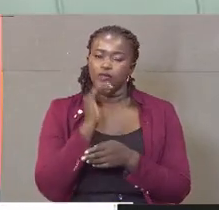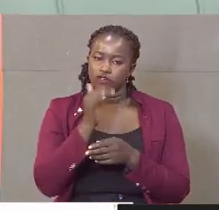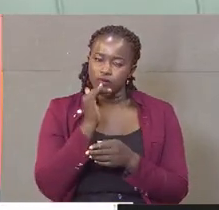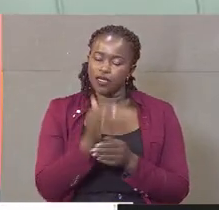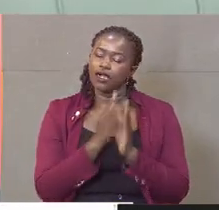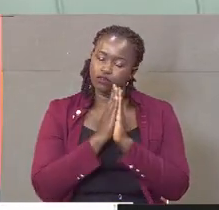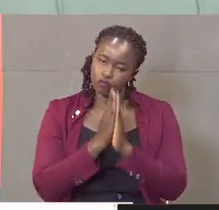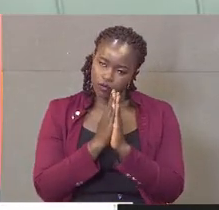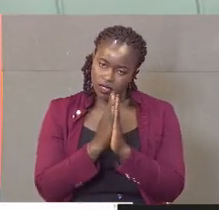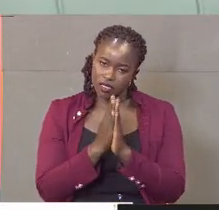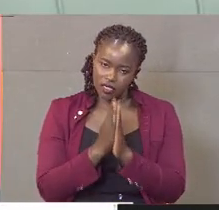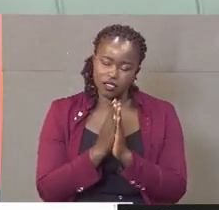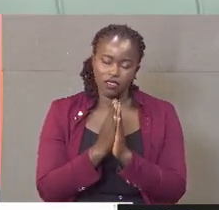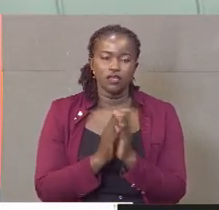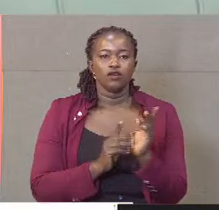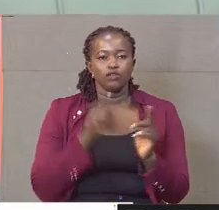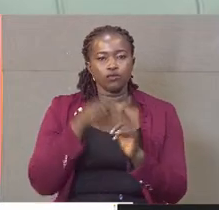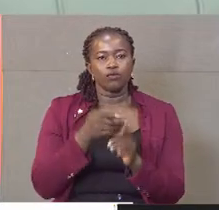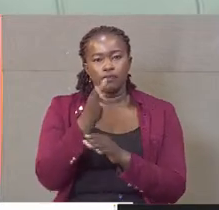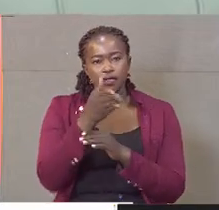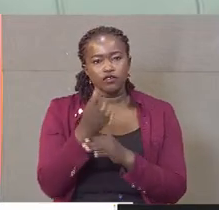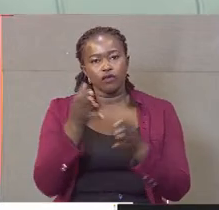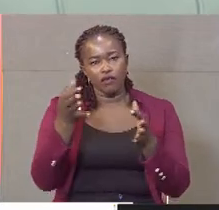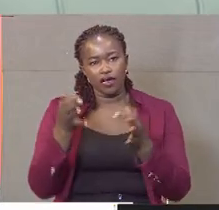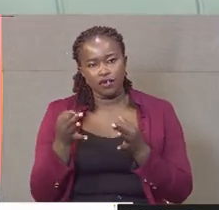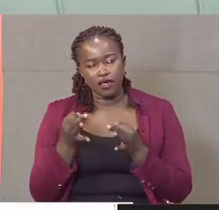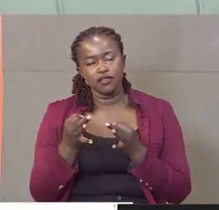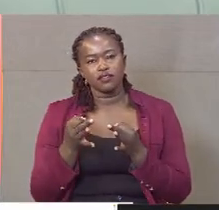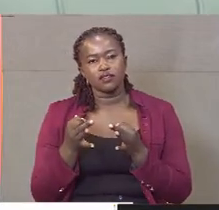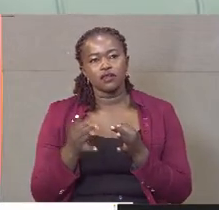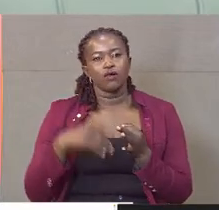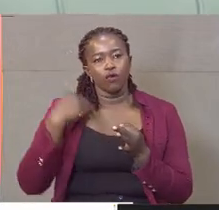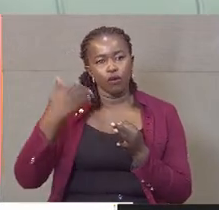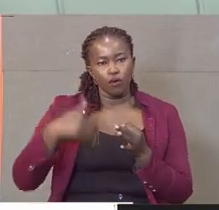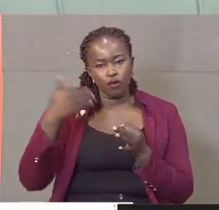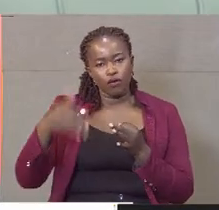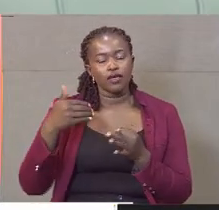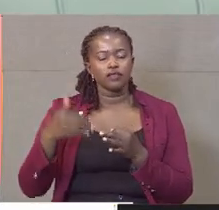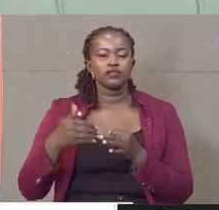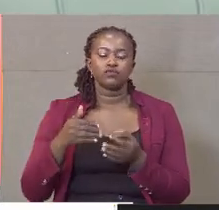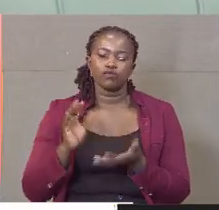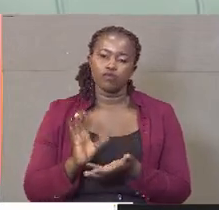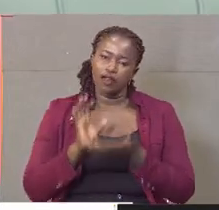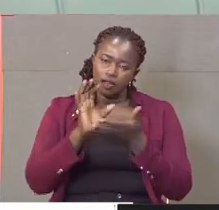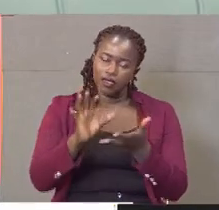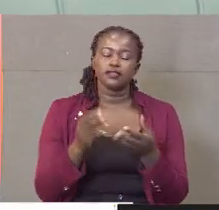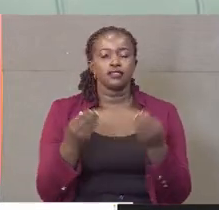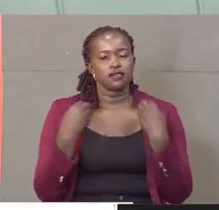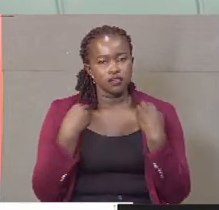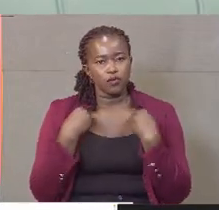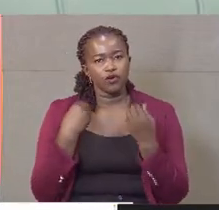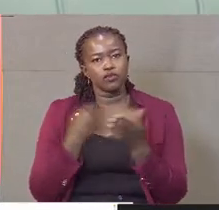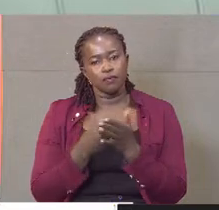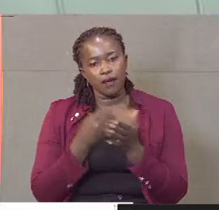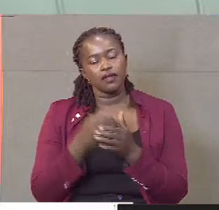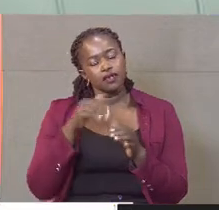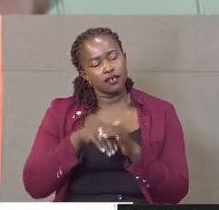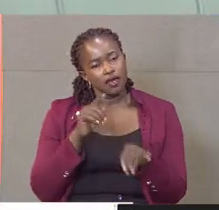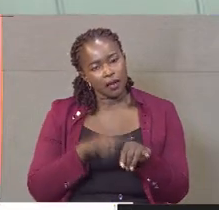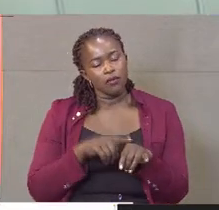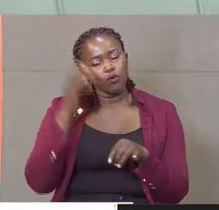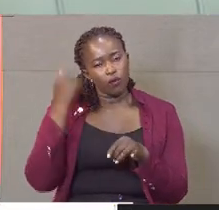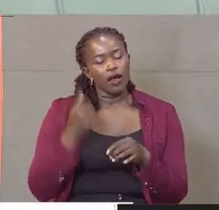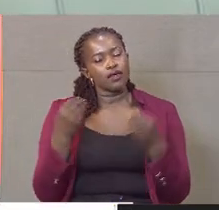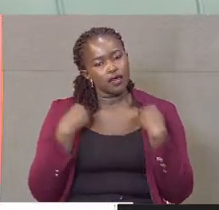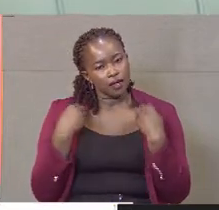plead to the Ministry of Finance, always release sports funds in time, because these games